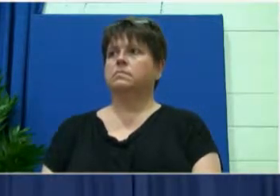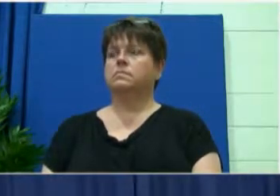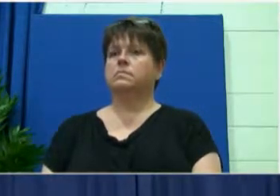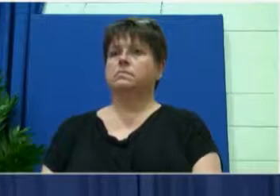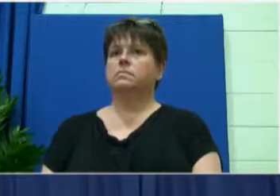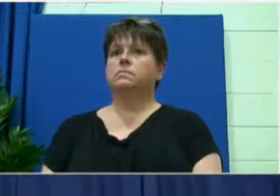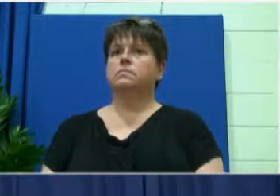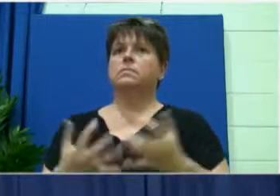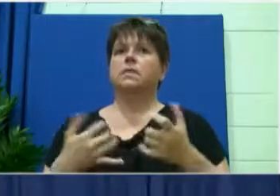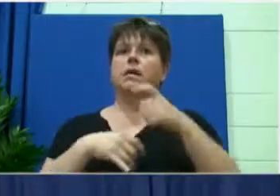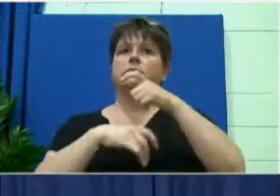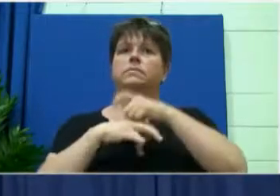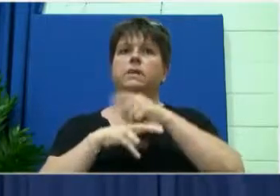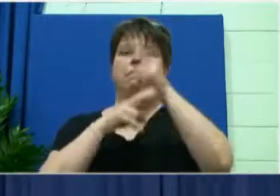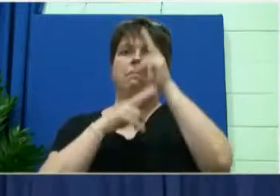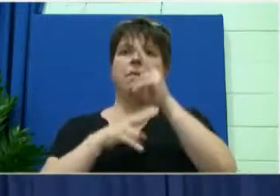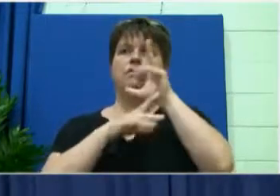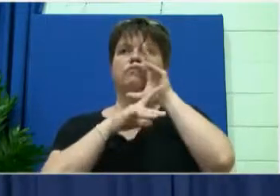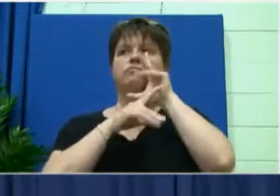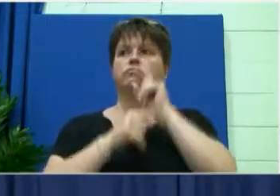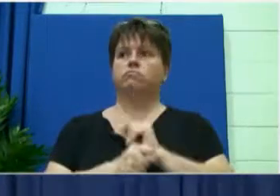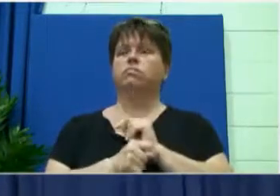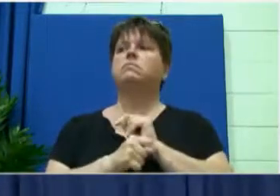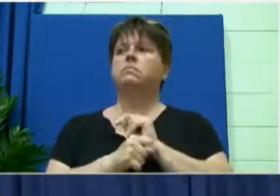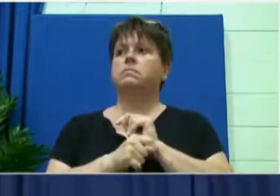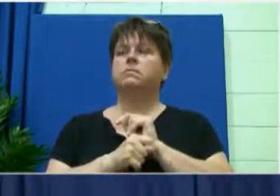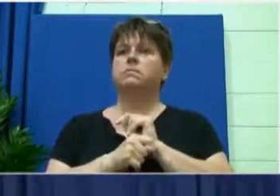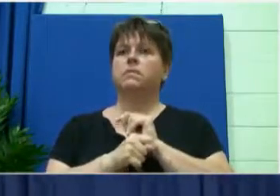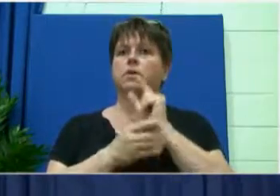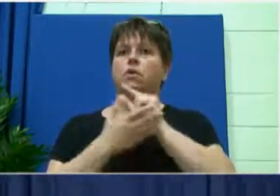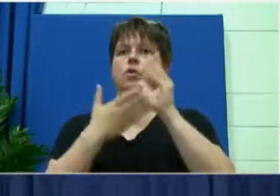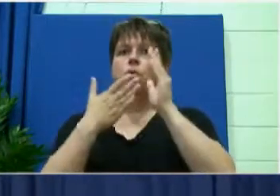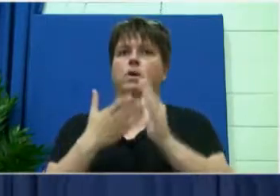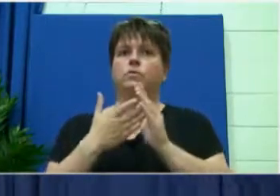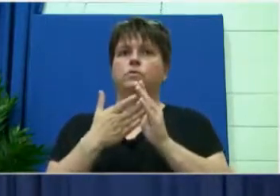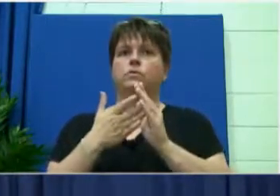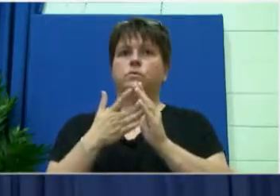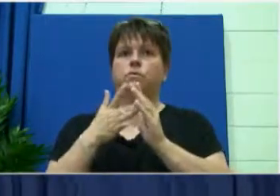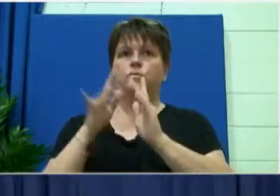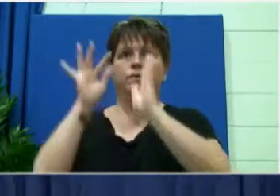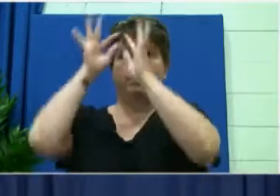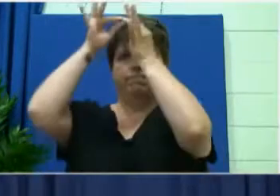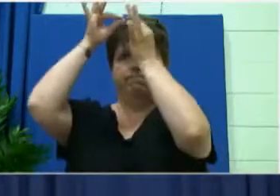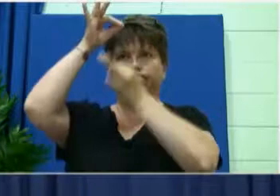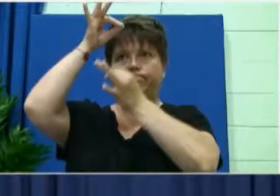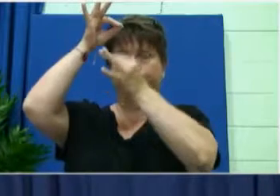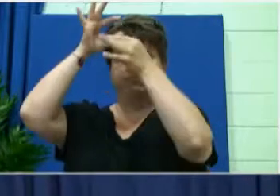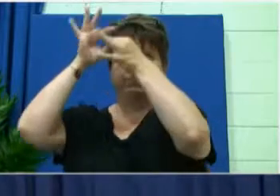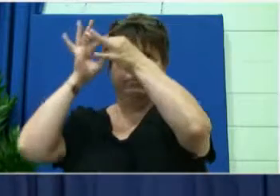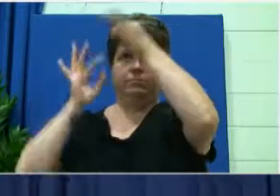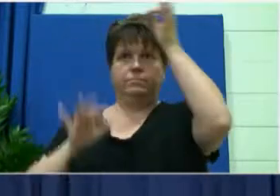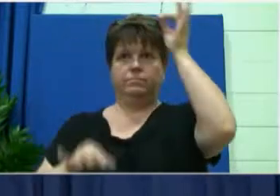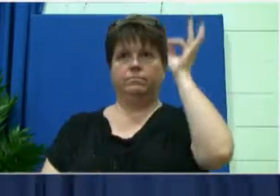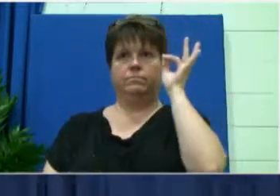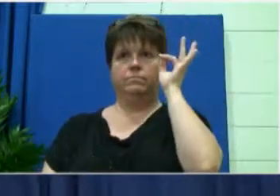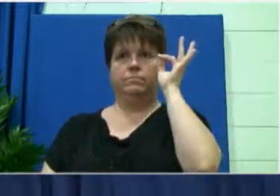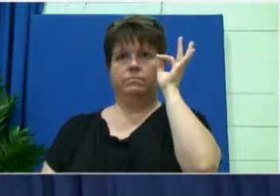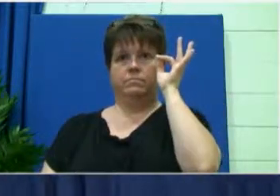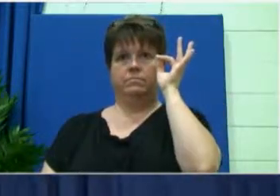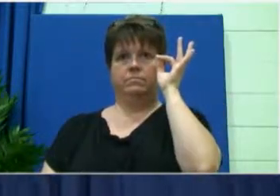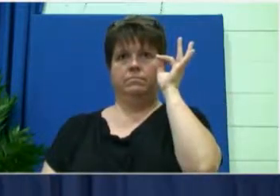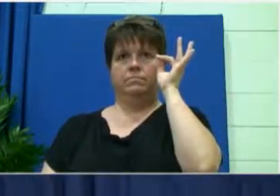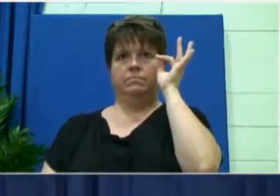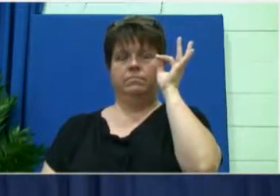It is a time-honored tradition for graduates to move your tassels on your cap to the left side